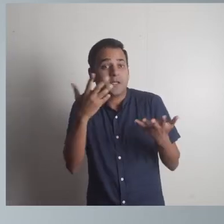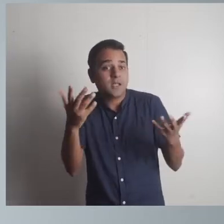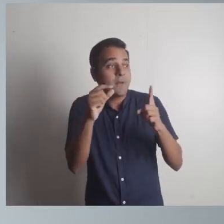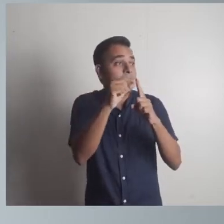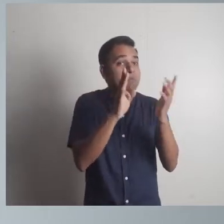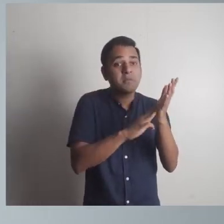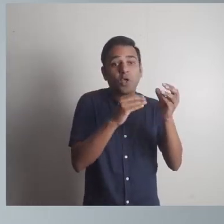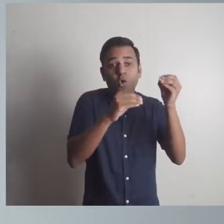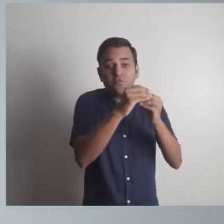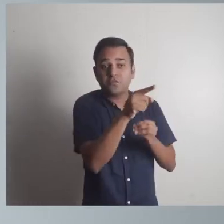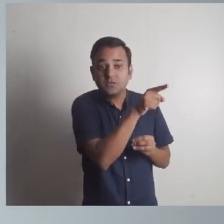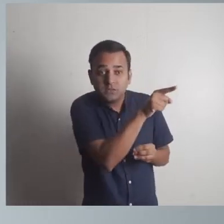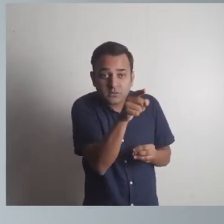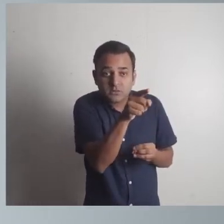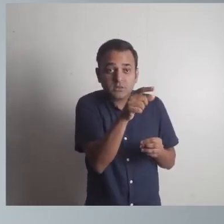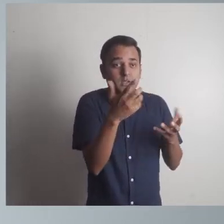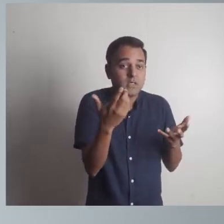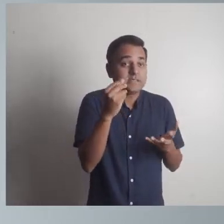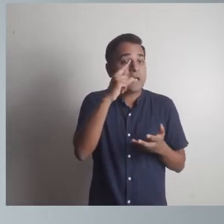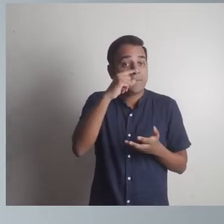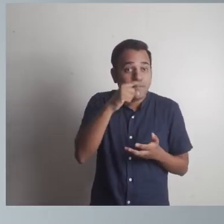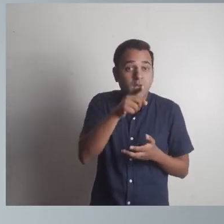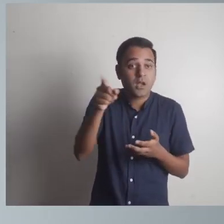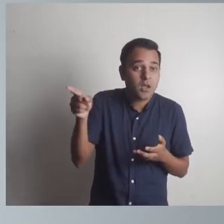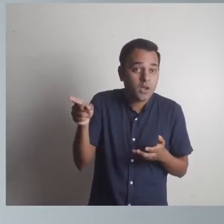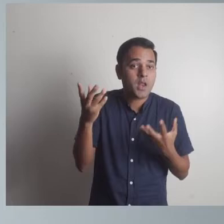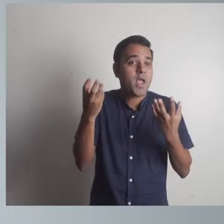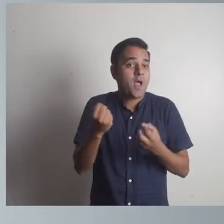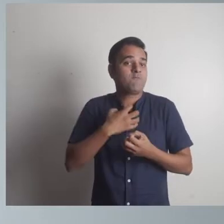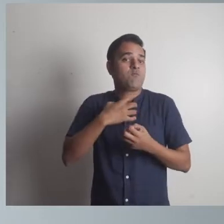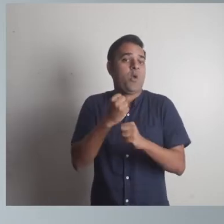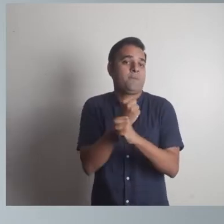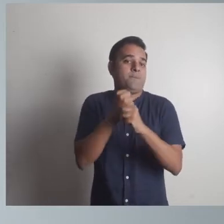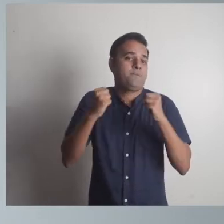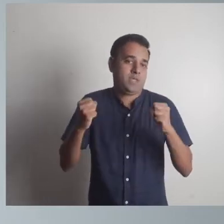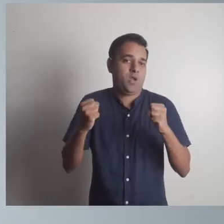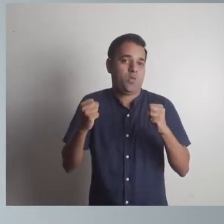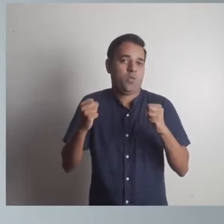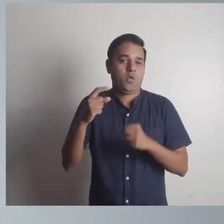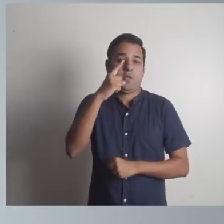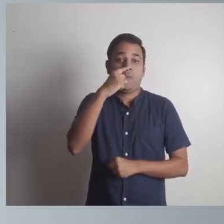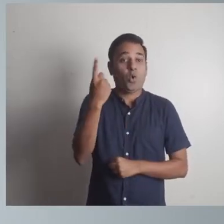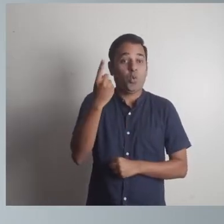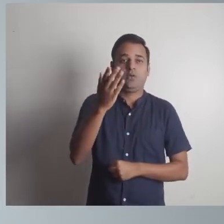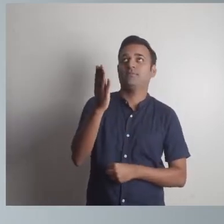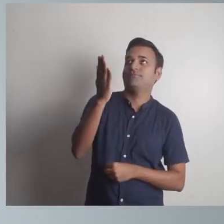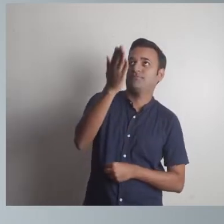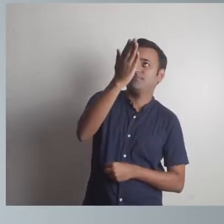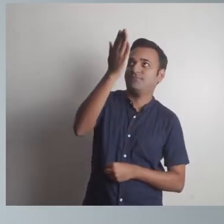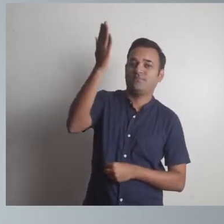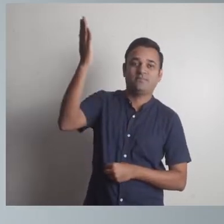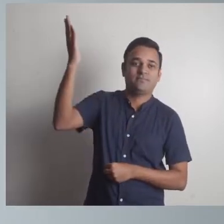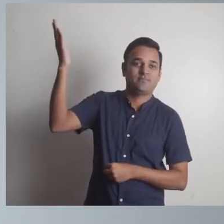ones have more power, they're at the top of the coin, and certain others aren't. Then the third one is political